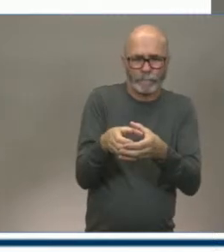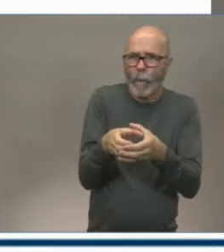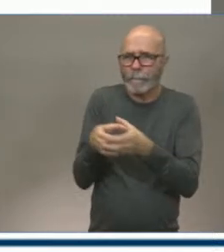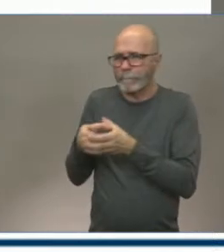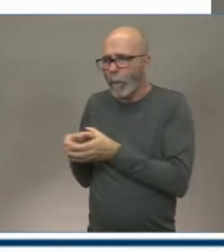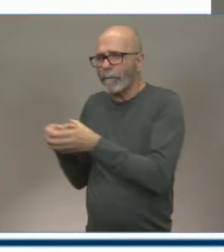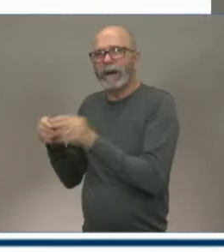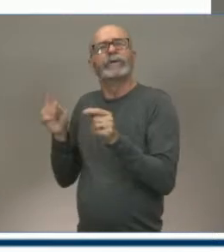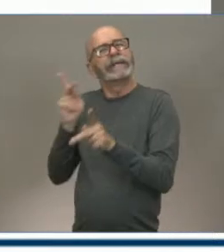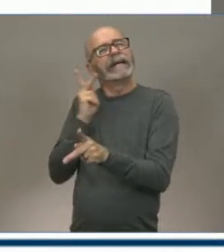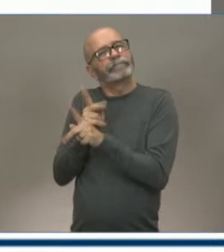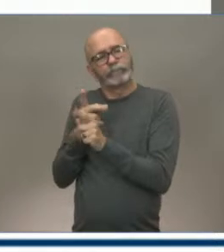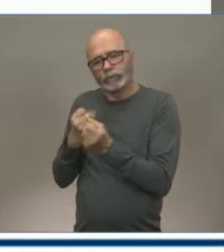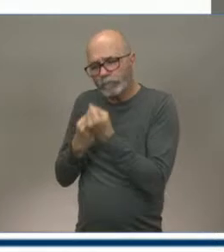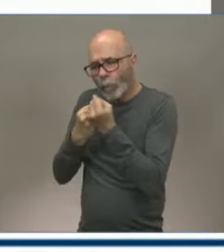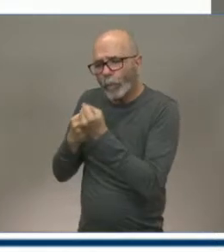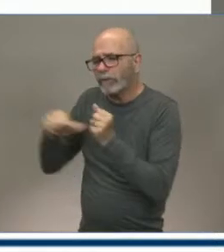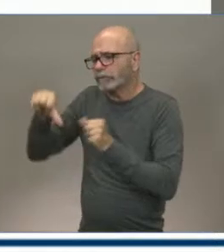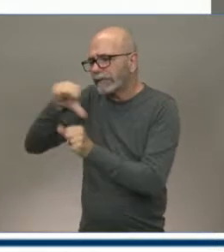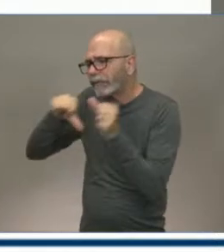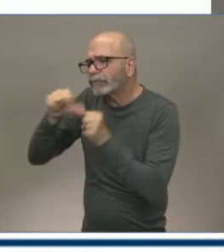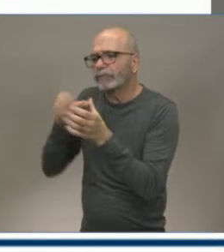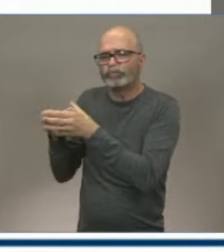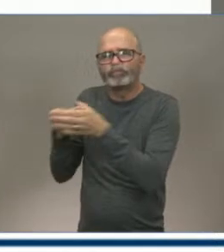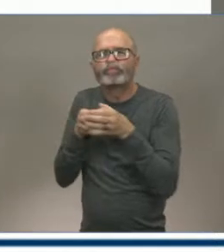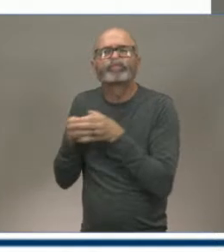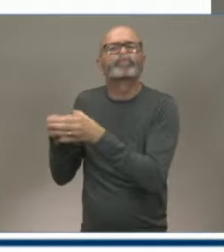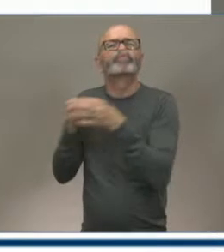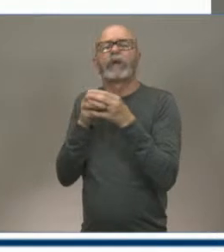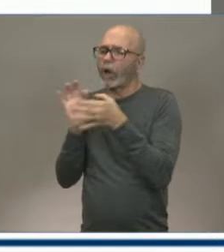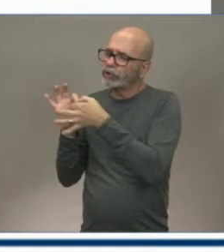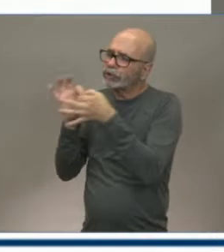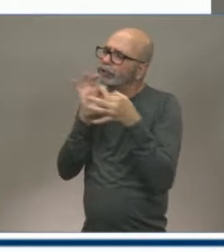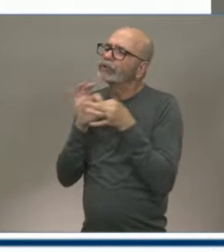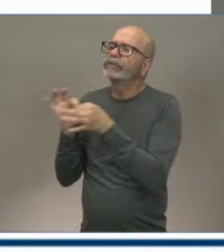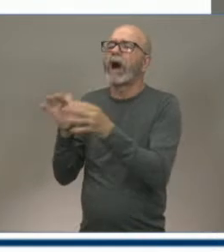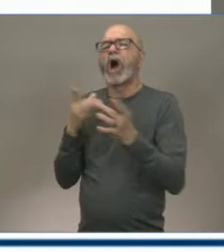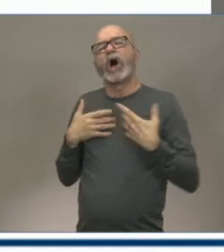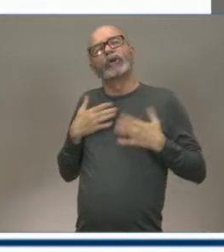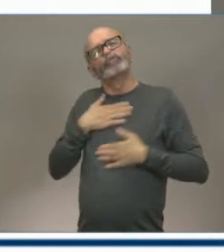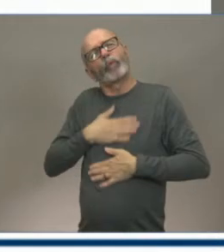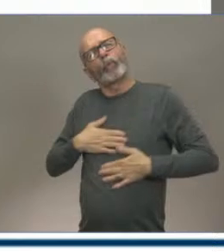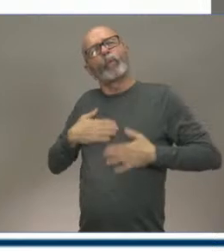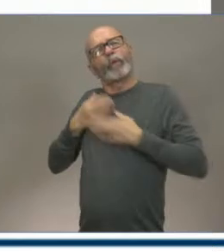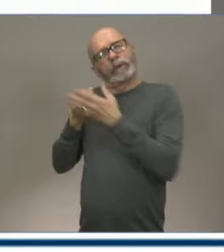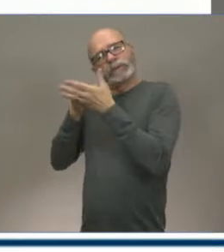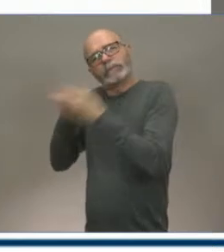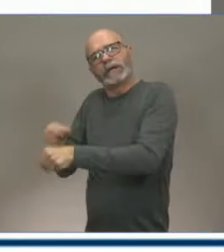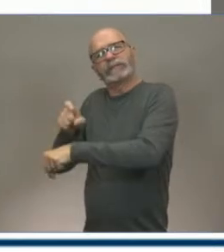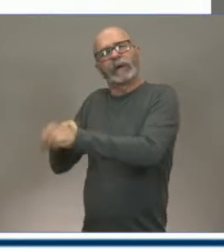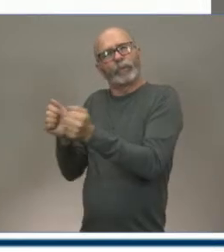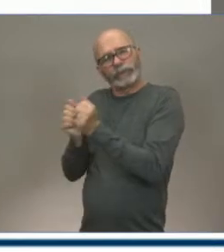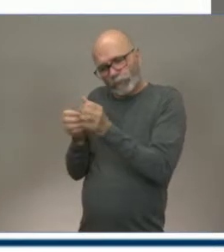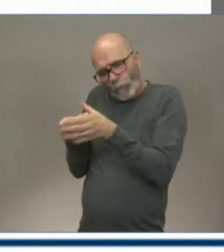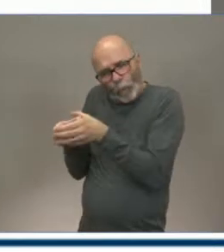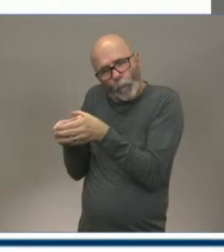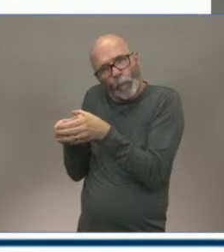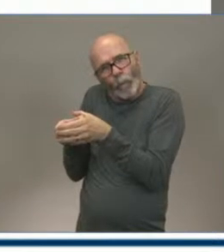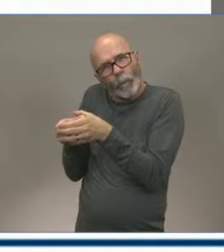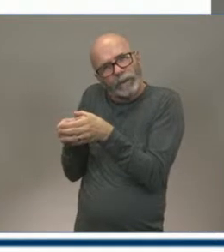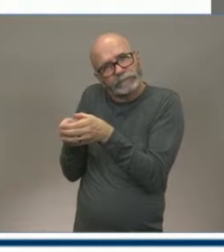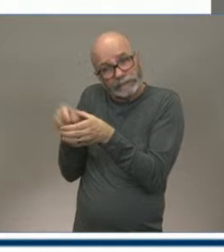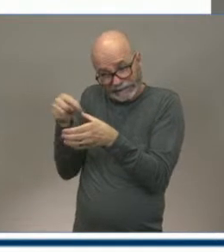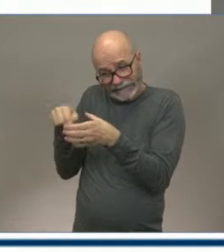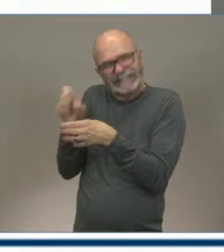together, social connection is important, but we need to continue to do that in small and cautious ways. We'll continue